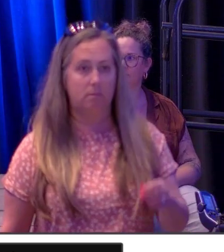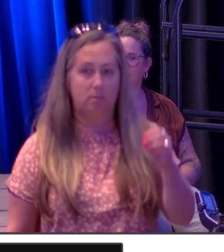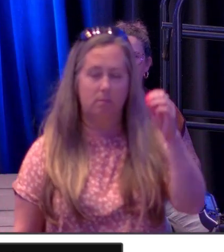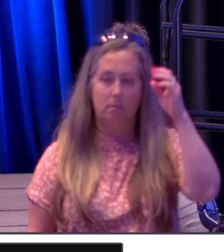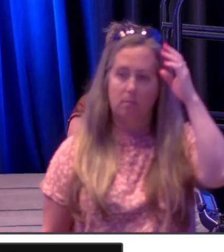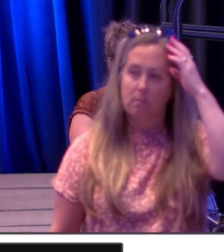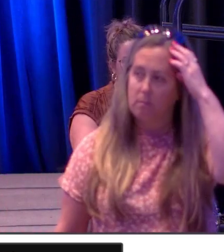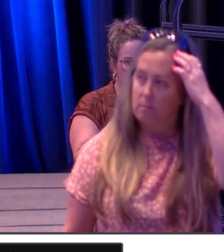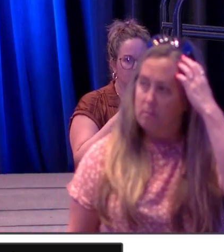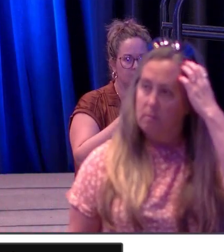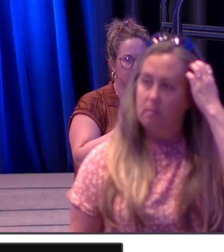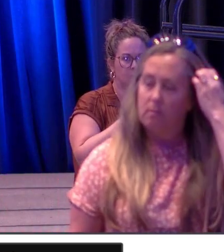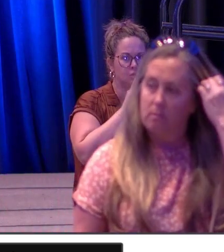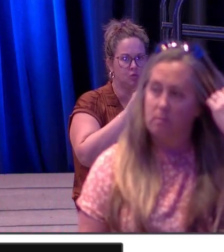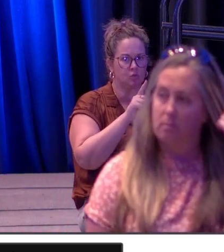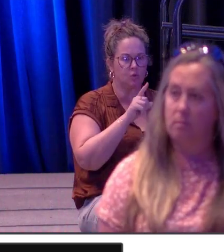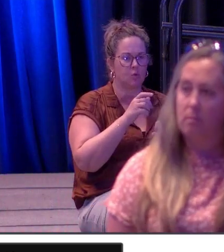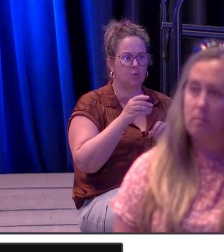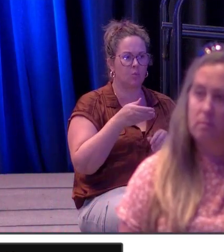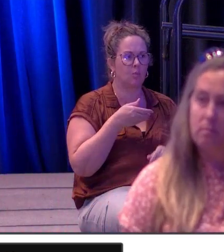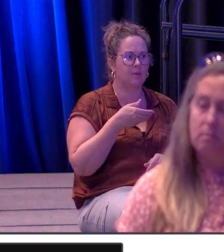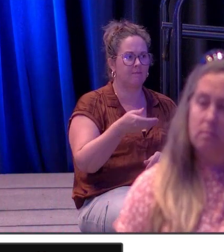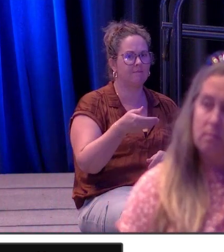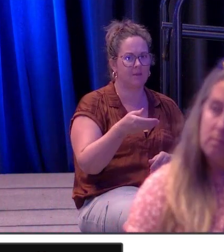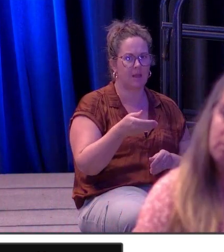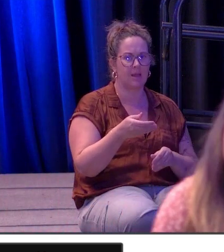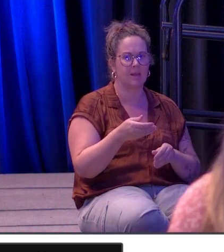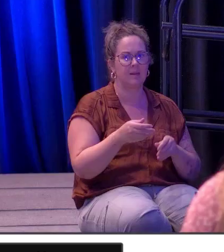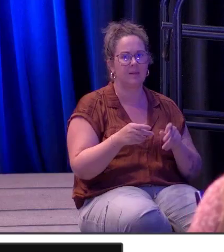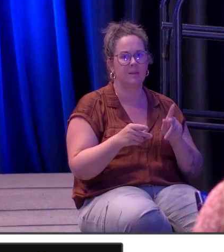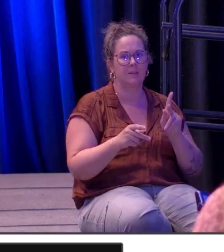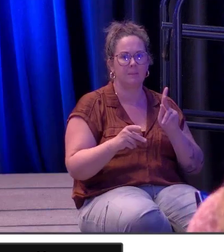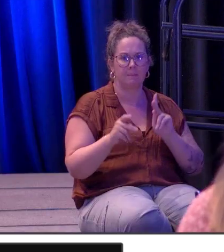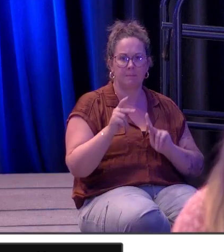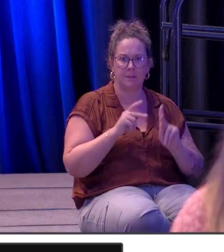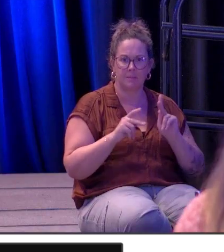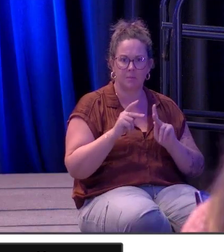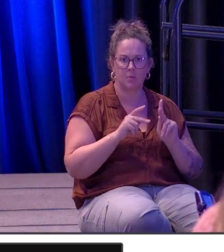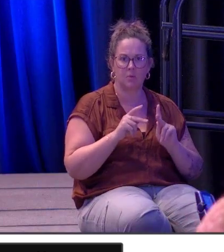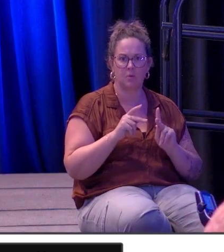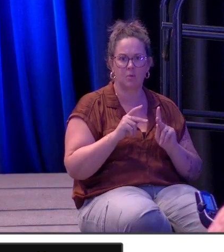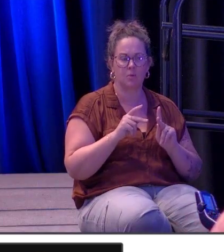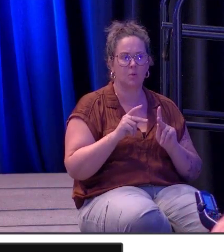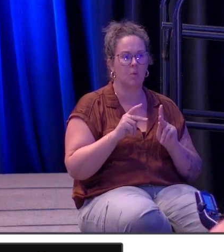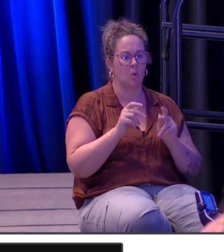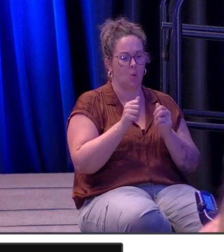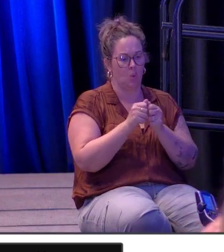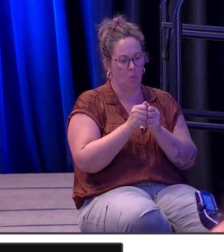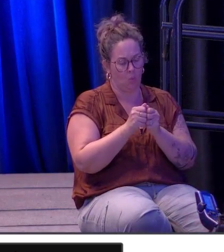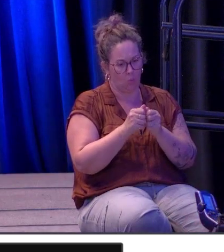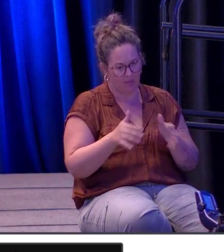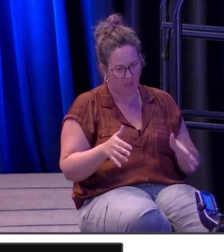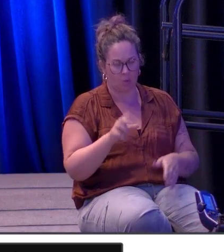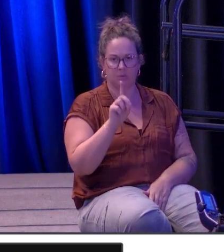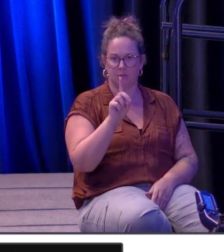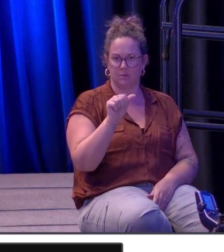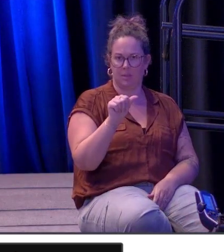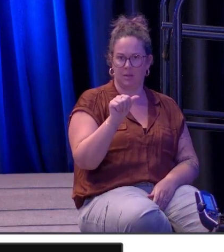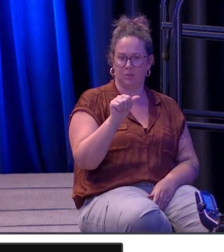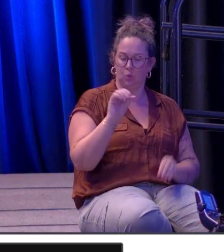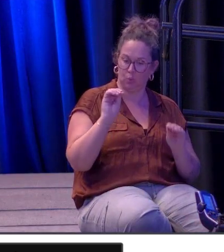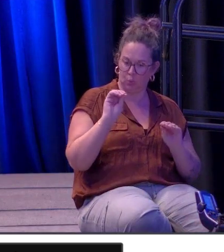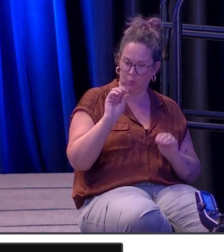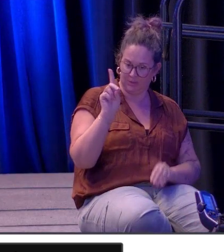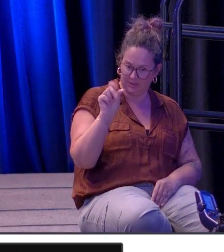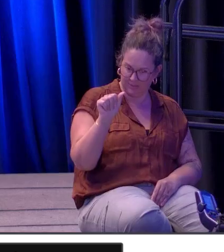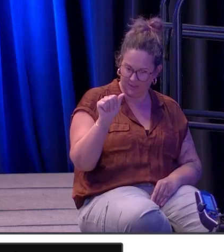make sure that we're inviting those folks that don't have disabilities to engage. That's how